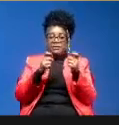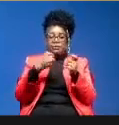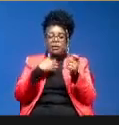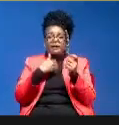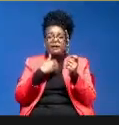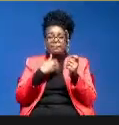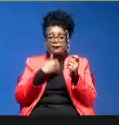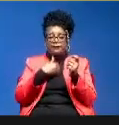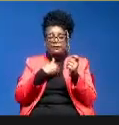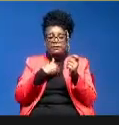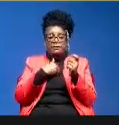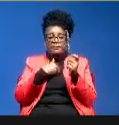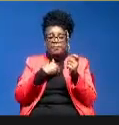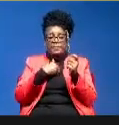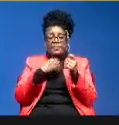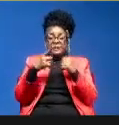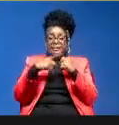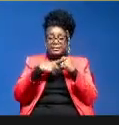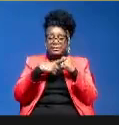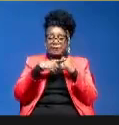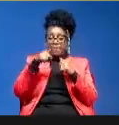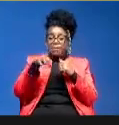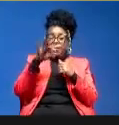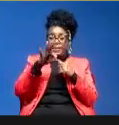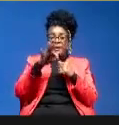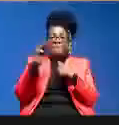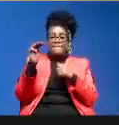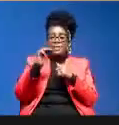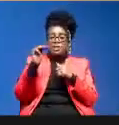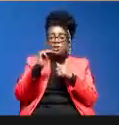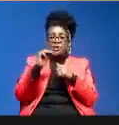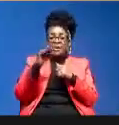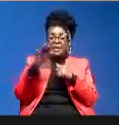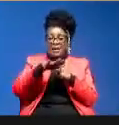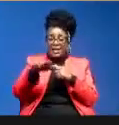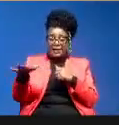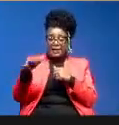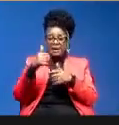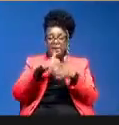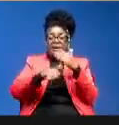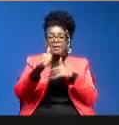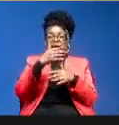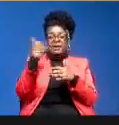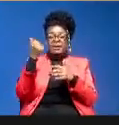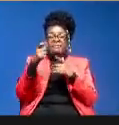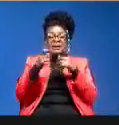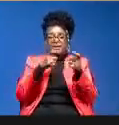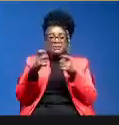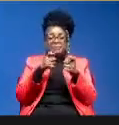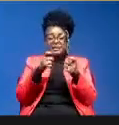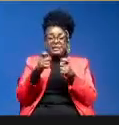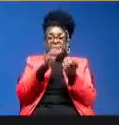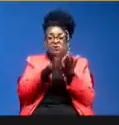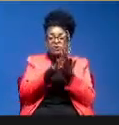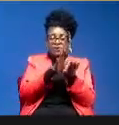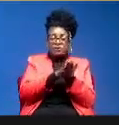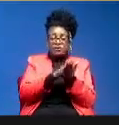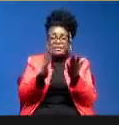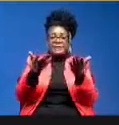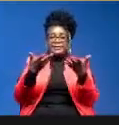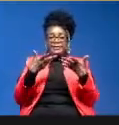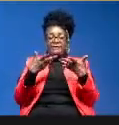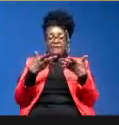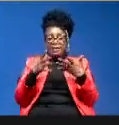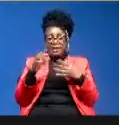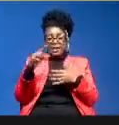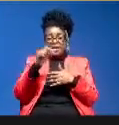bring about 6.3 million hectares of rangelands under better management, restoration,